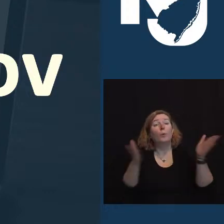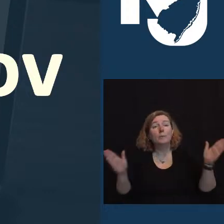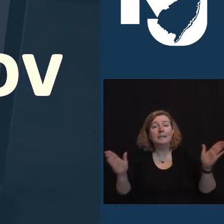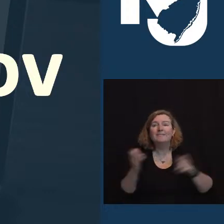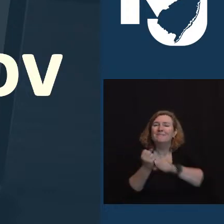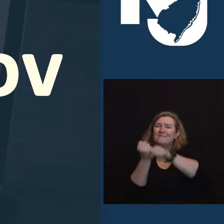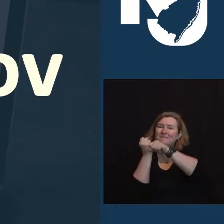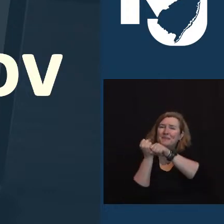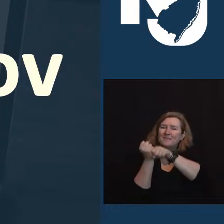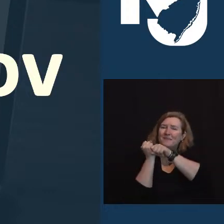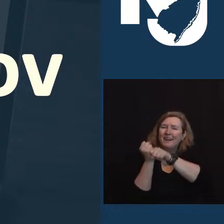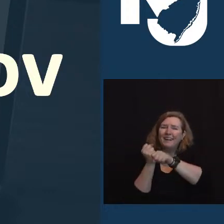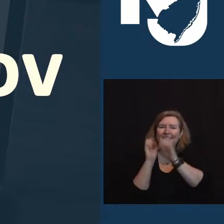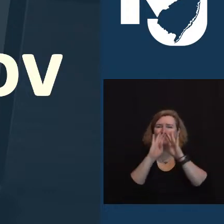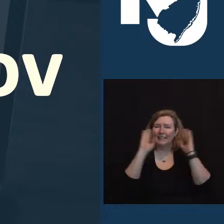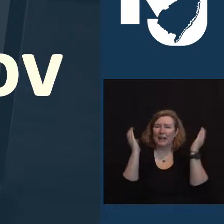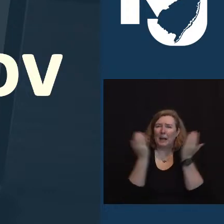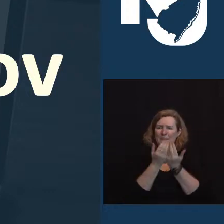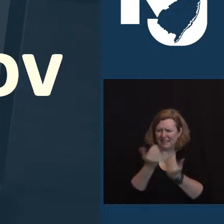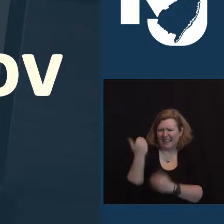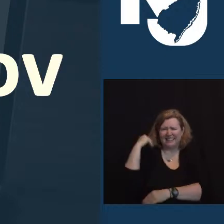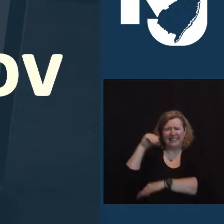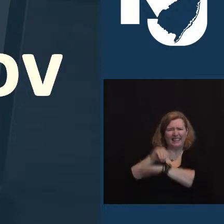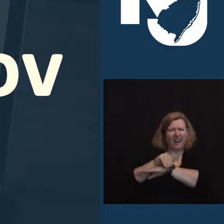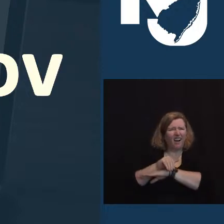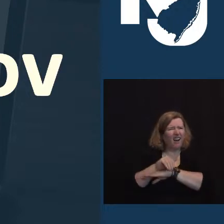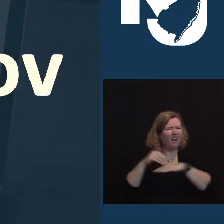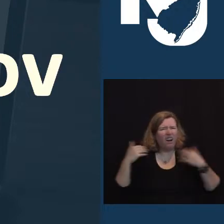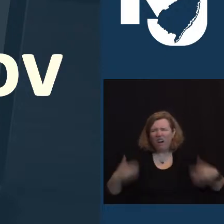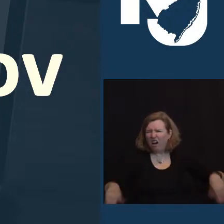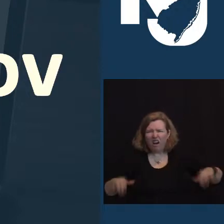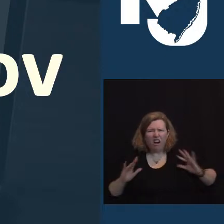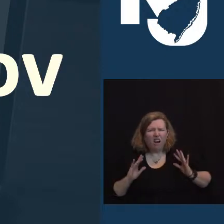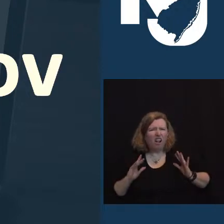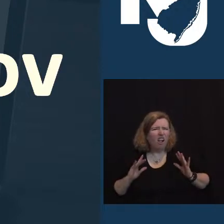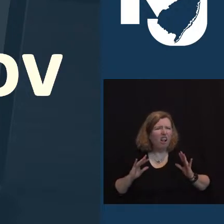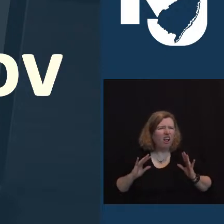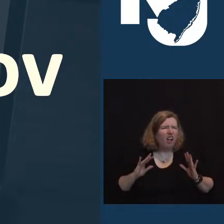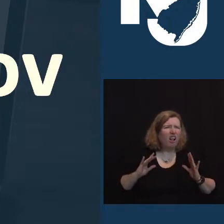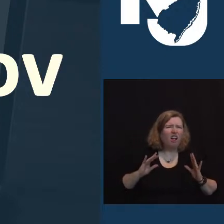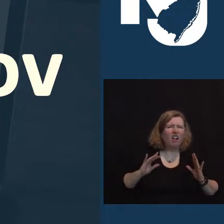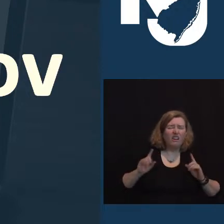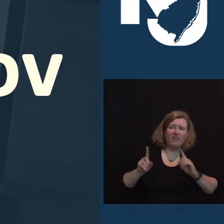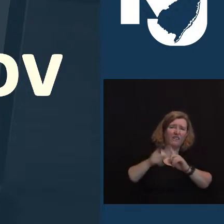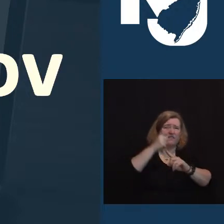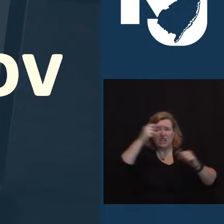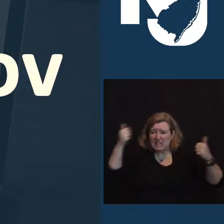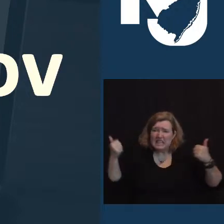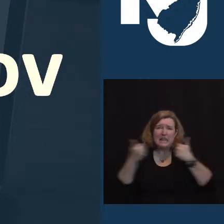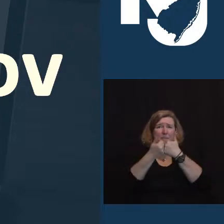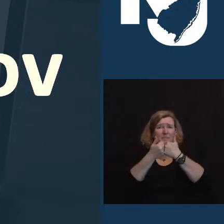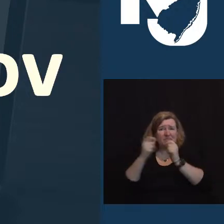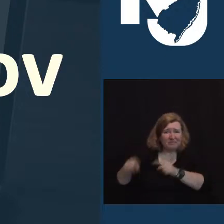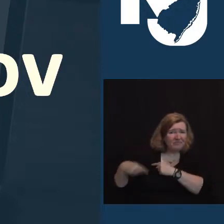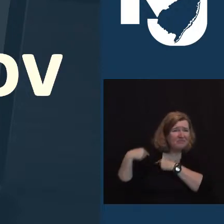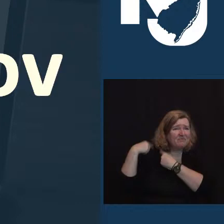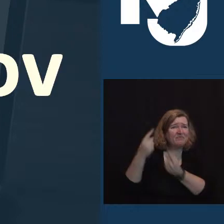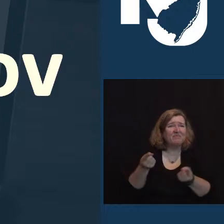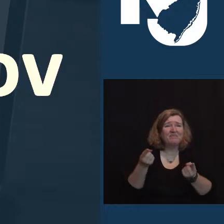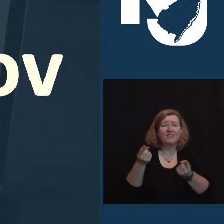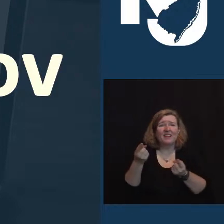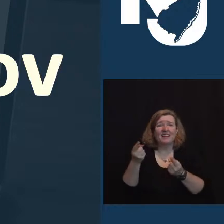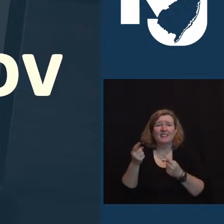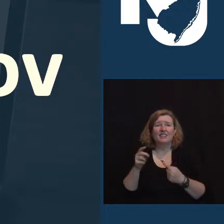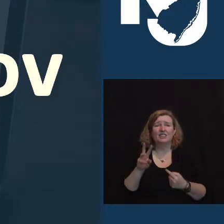deal. First, it was the first game ever in the history of the Worcester Red Sox. They moved from Pawtucket, where they've